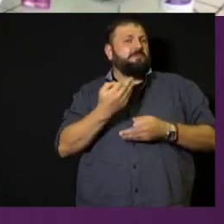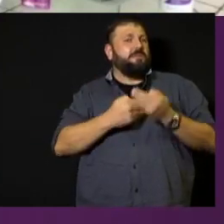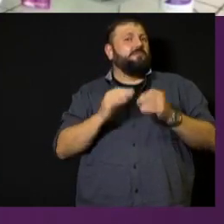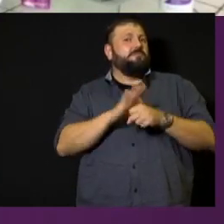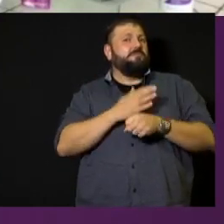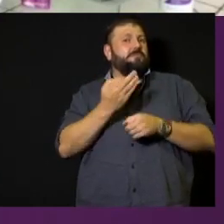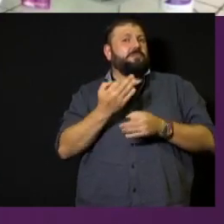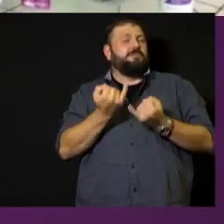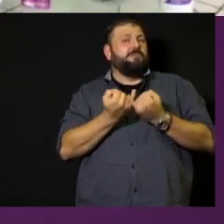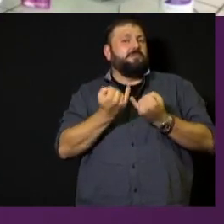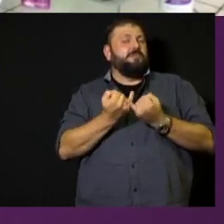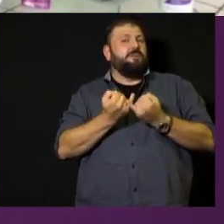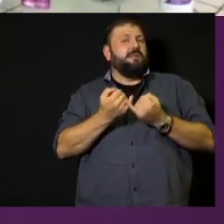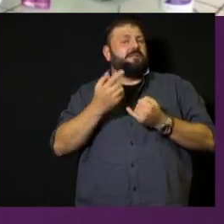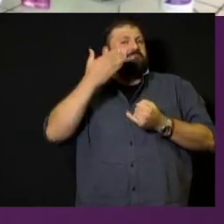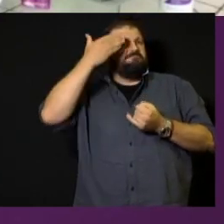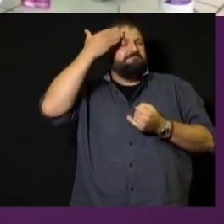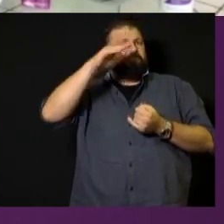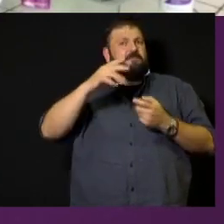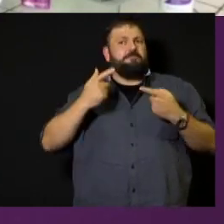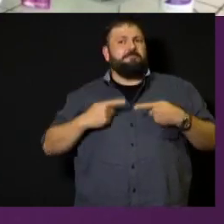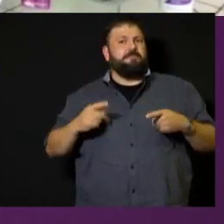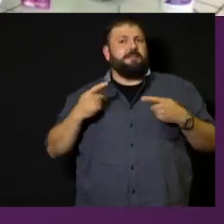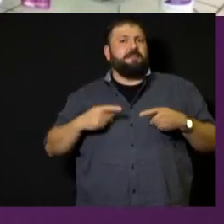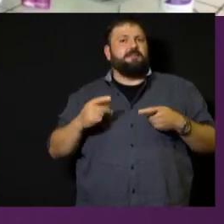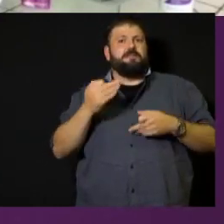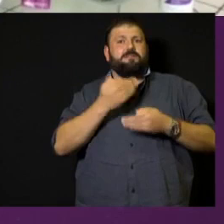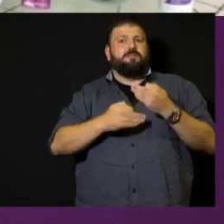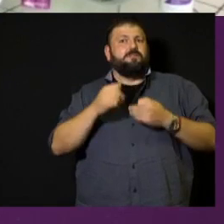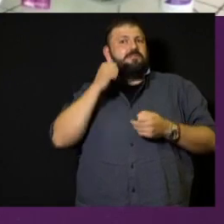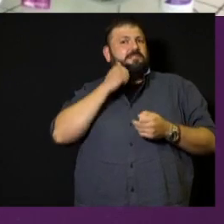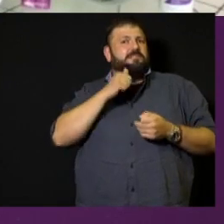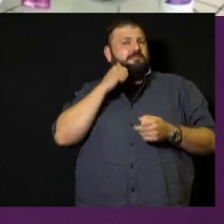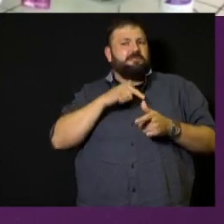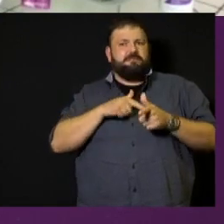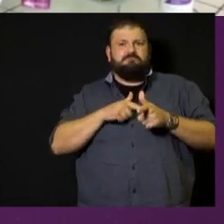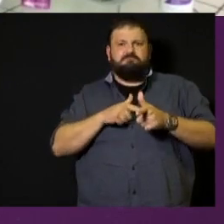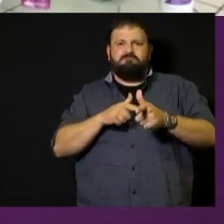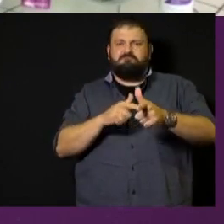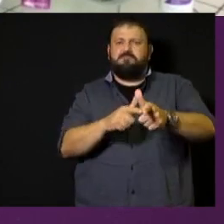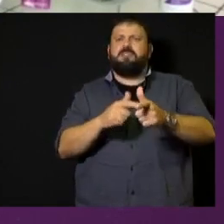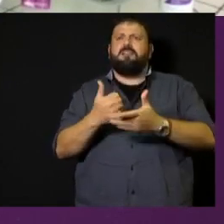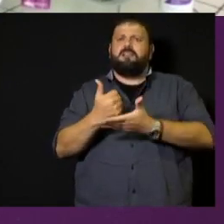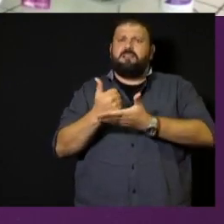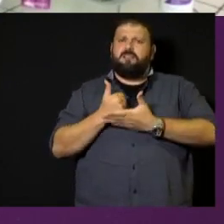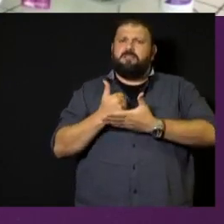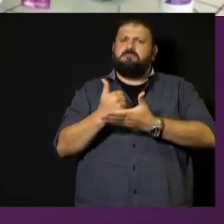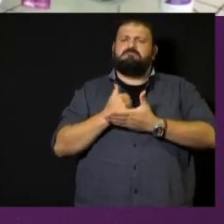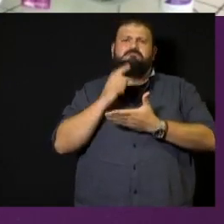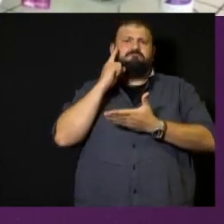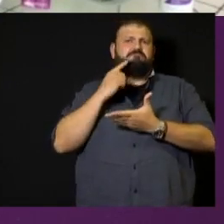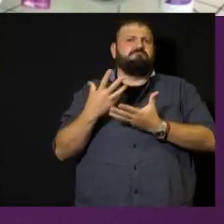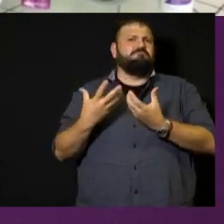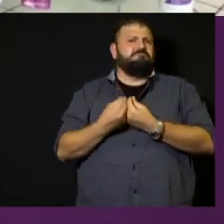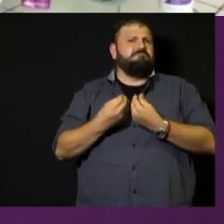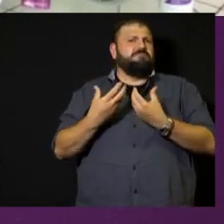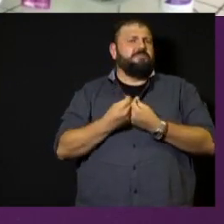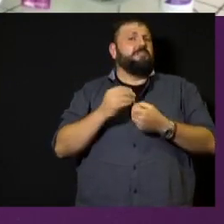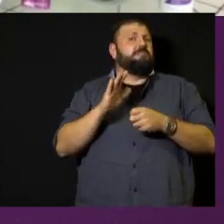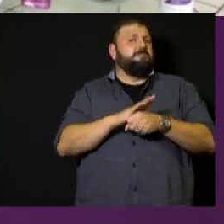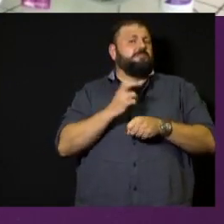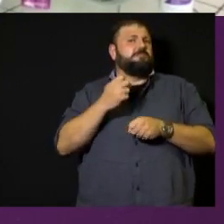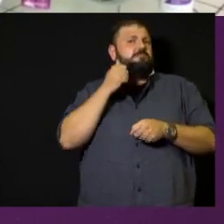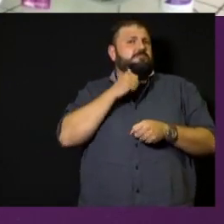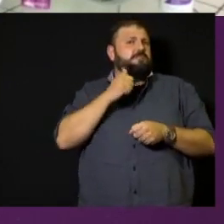fortunately, my wife helped me with the ego part, and is helping me because again